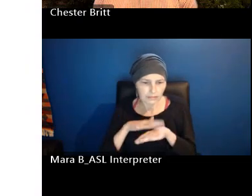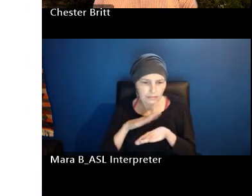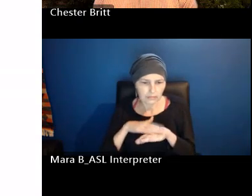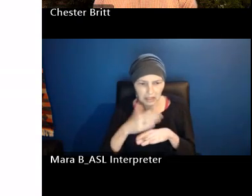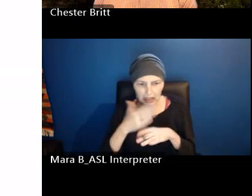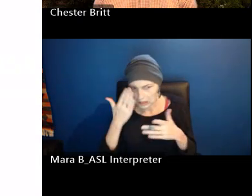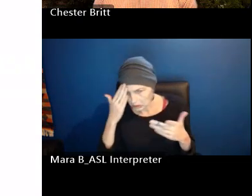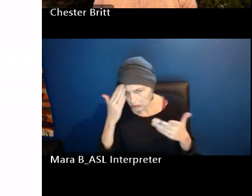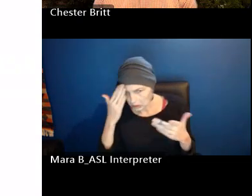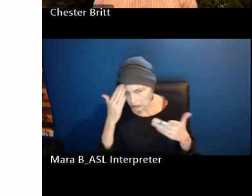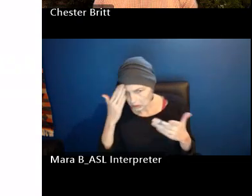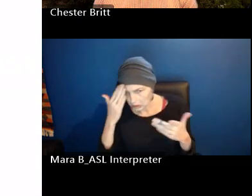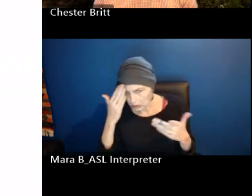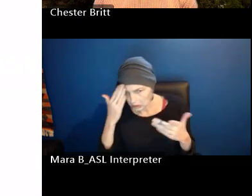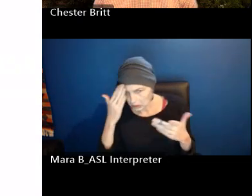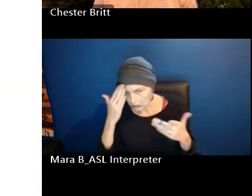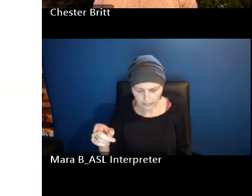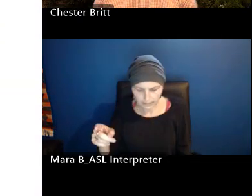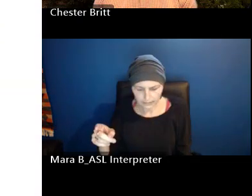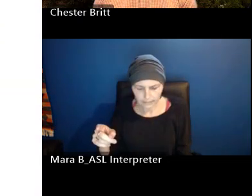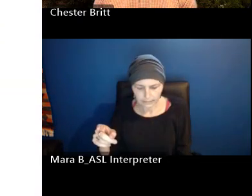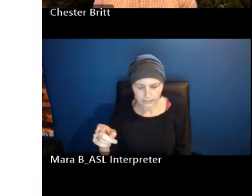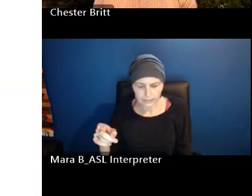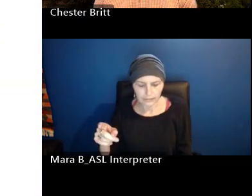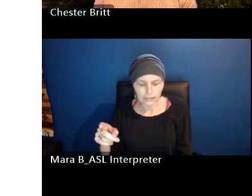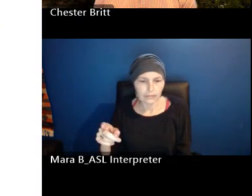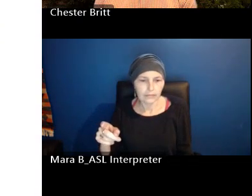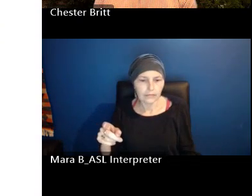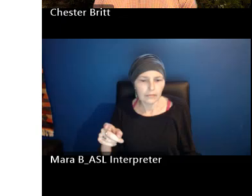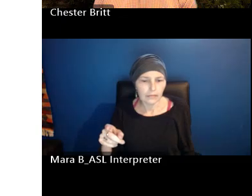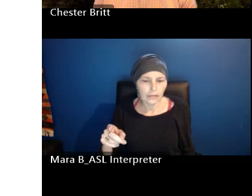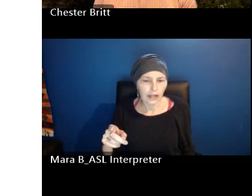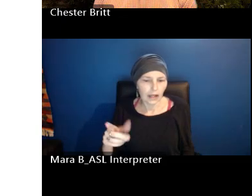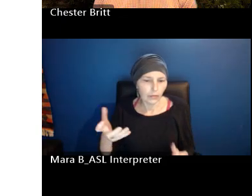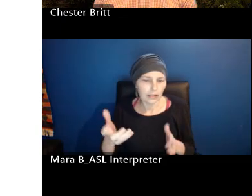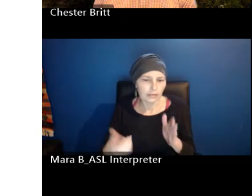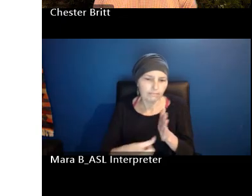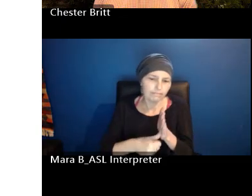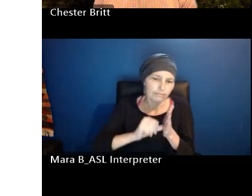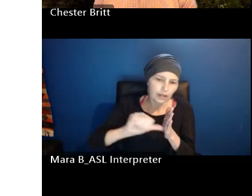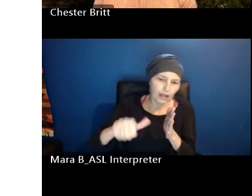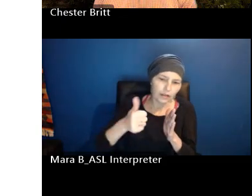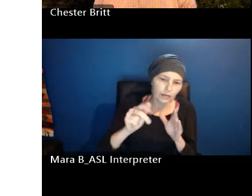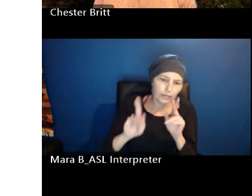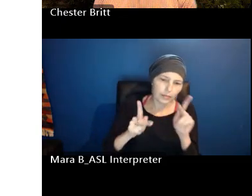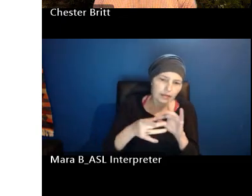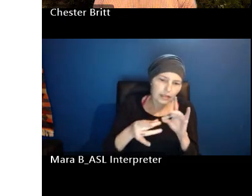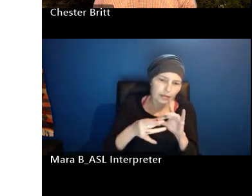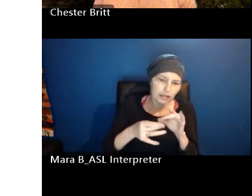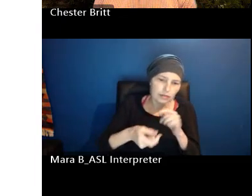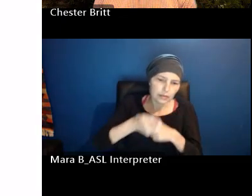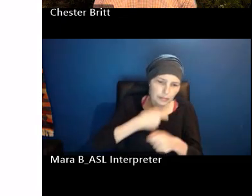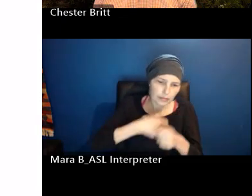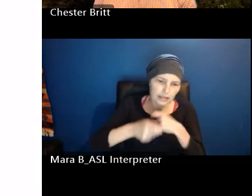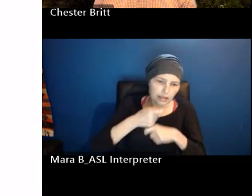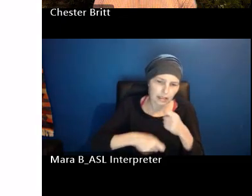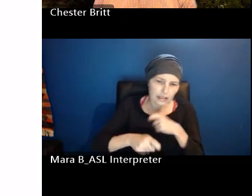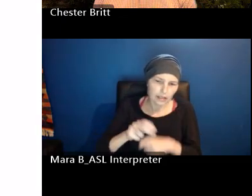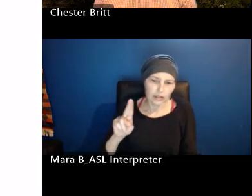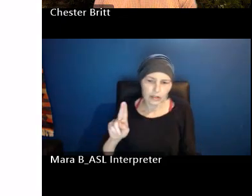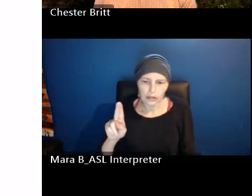about. But to replace, I just want to reiterate with what other people have said, the replacement of all utility, like